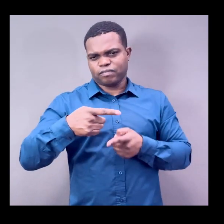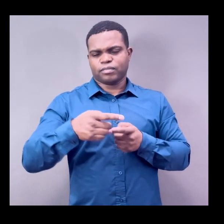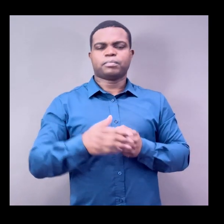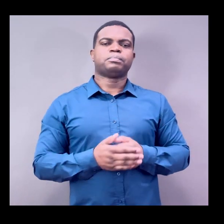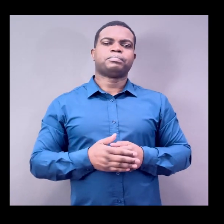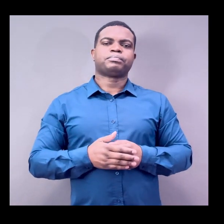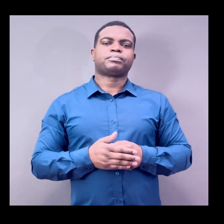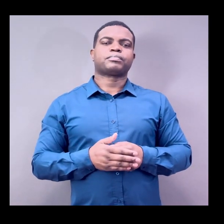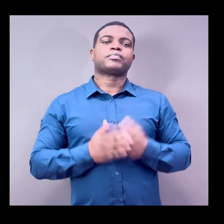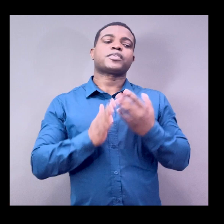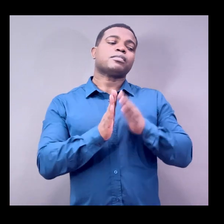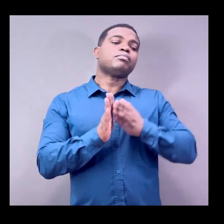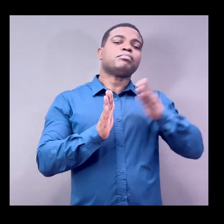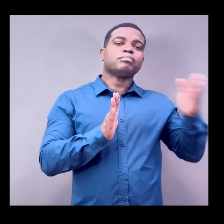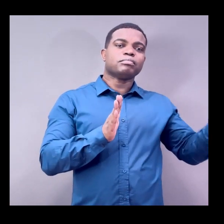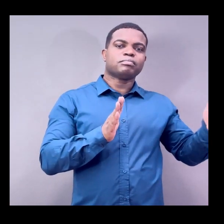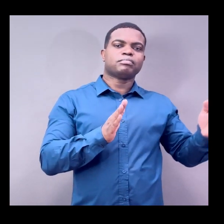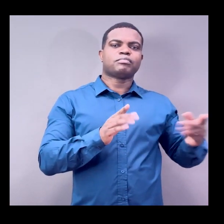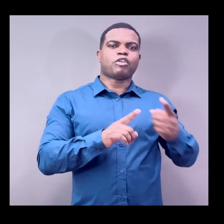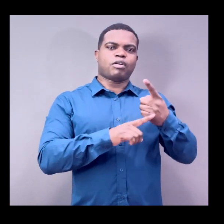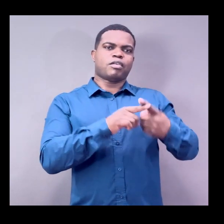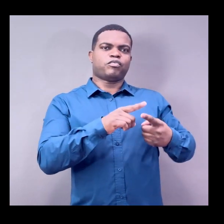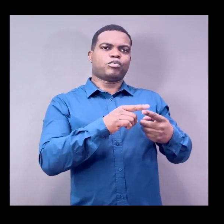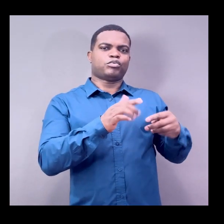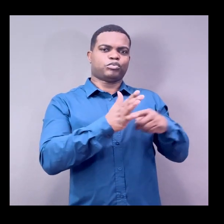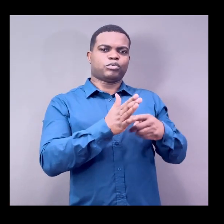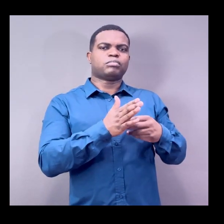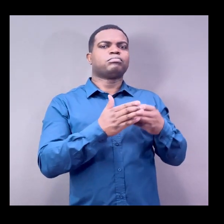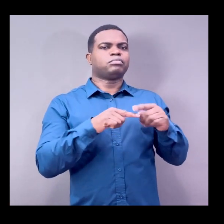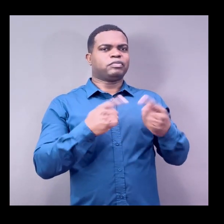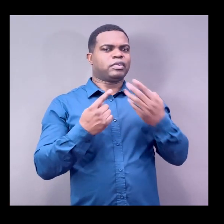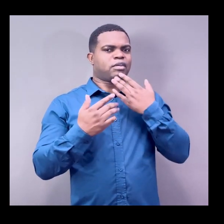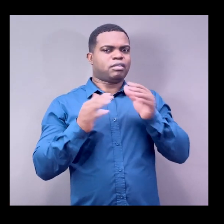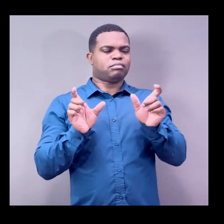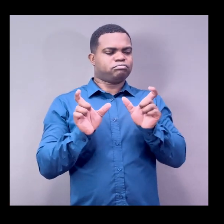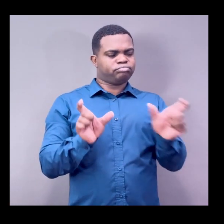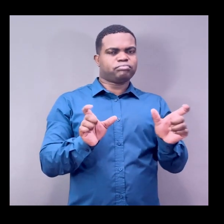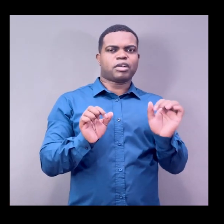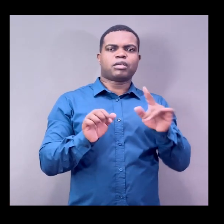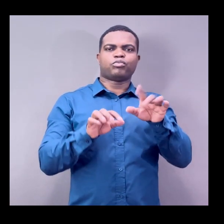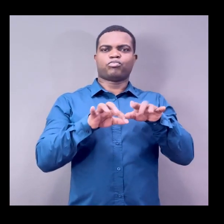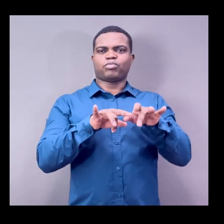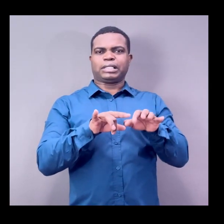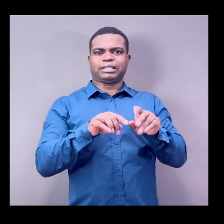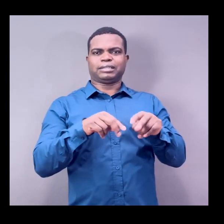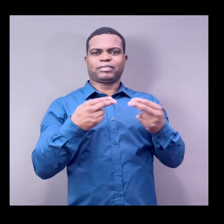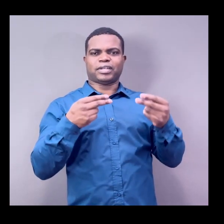achieve 50% of the task. So if it is less than that, you write it. So this is